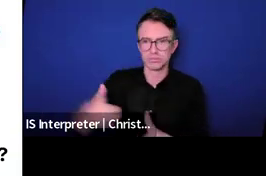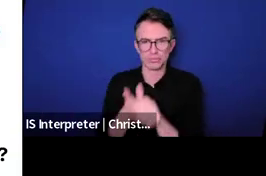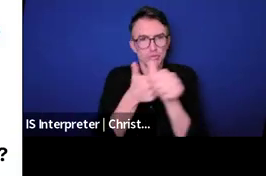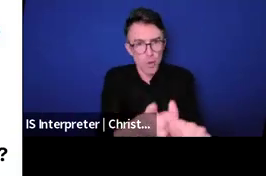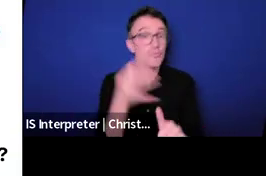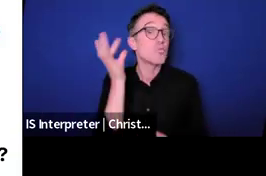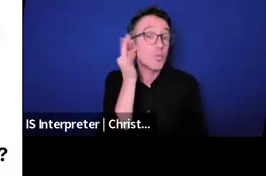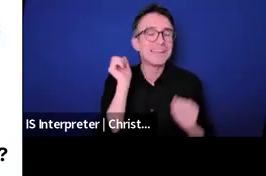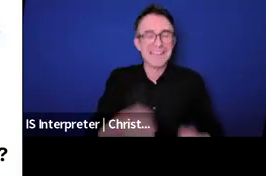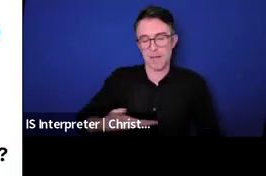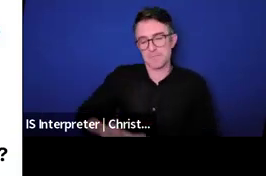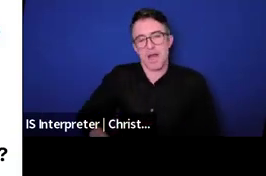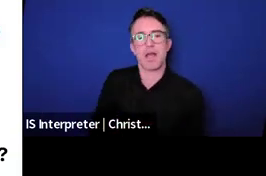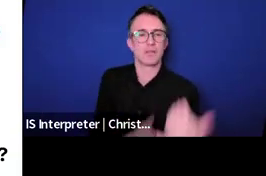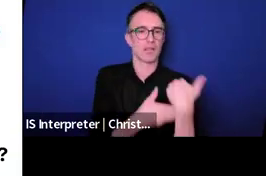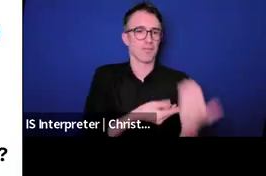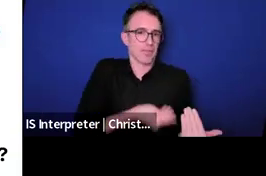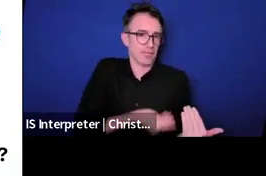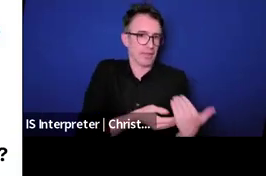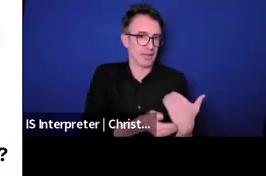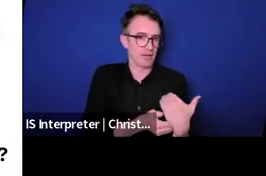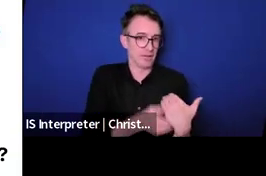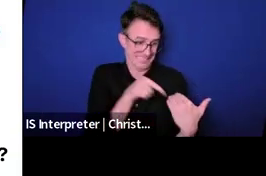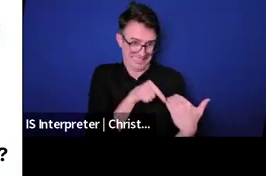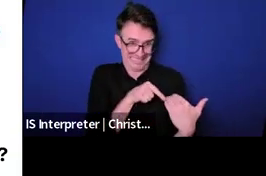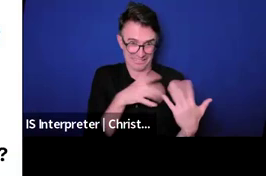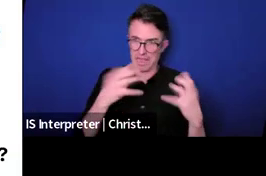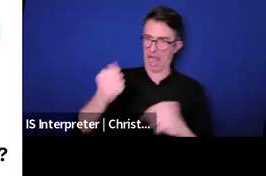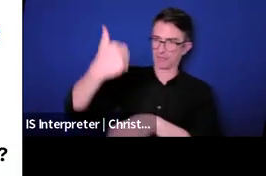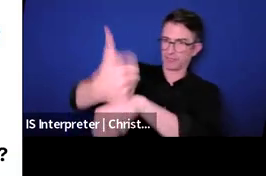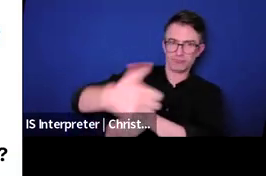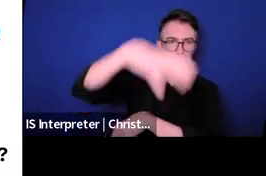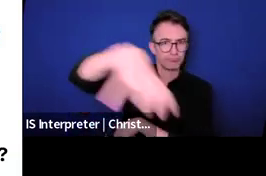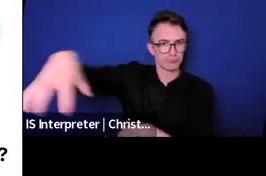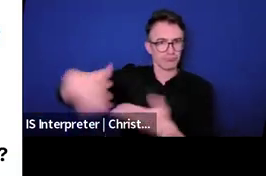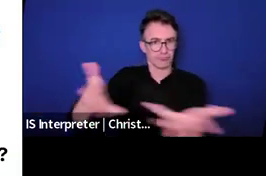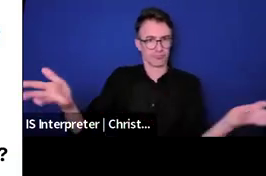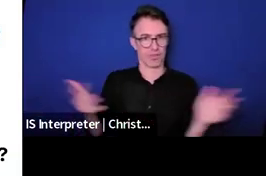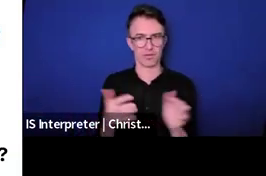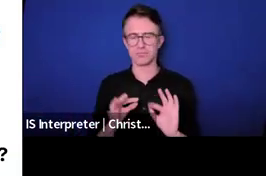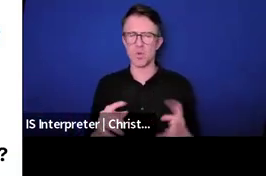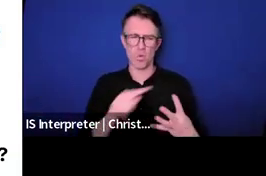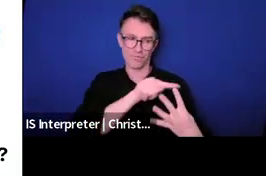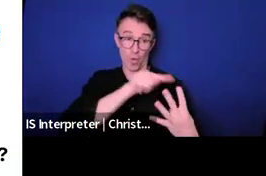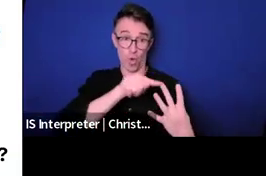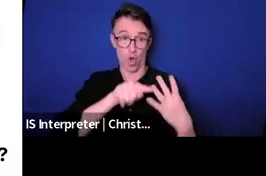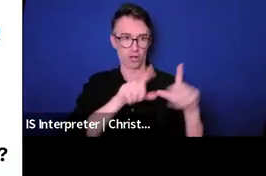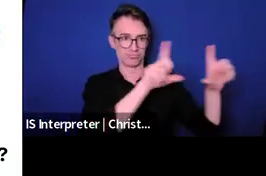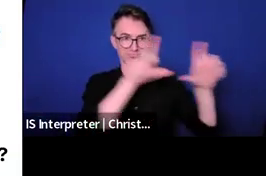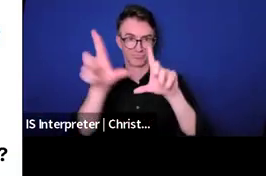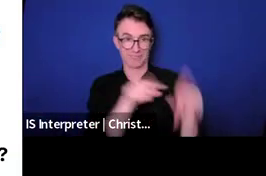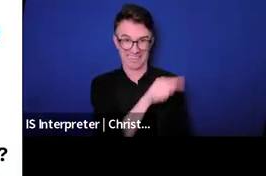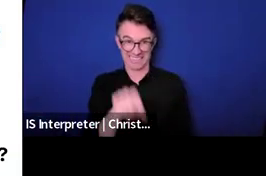children especially. And I will stop there so that we can turn to our illustrious panel, who I think are going to talk us through